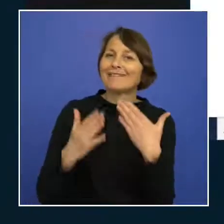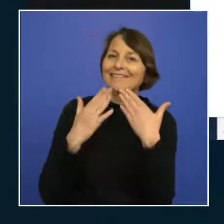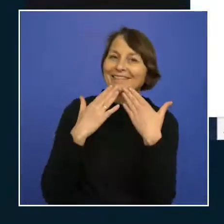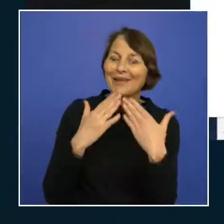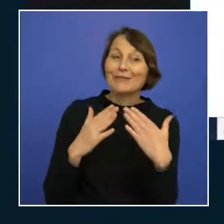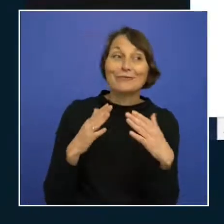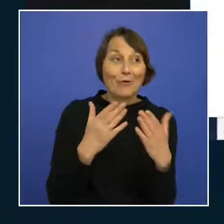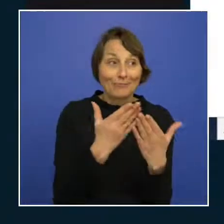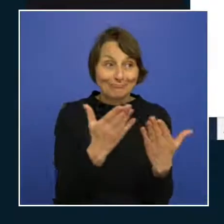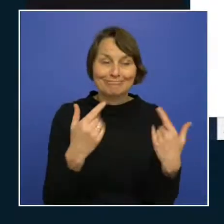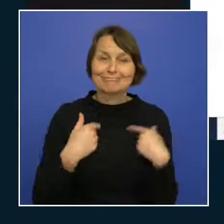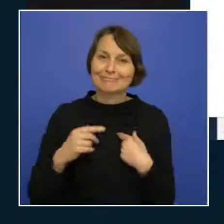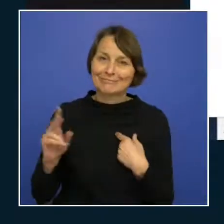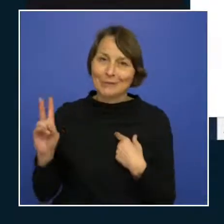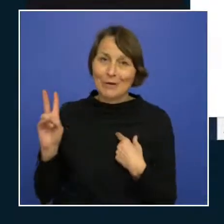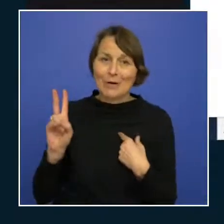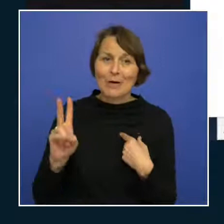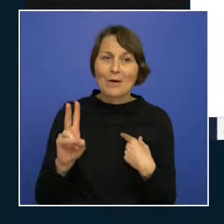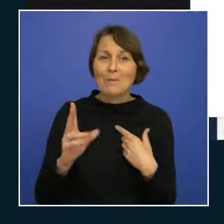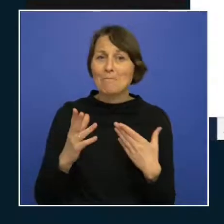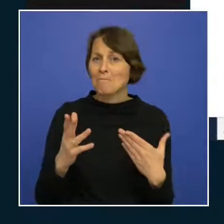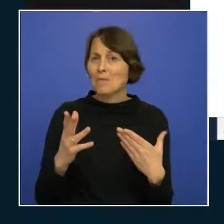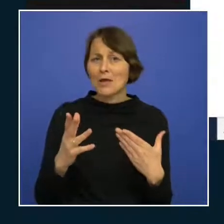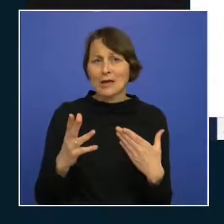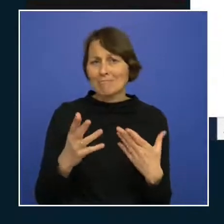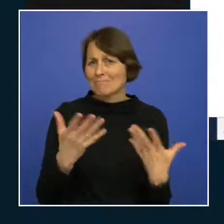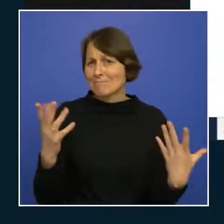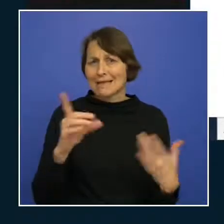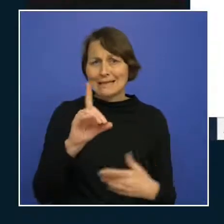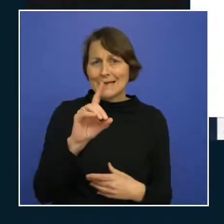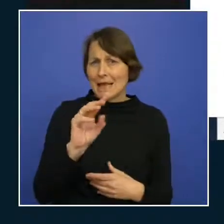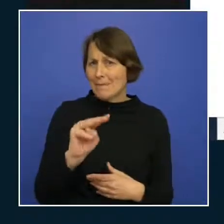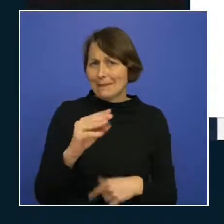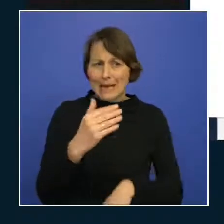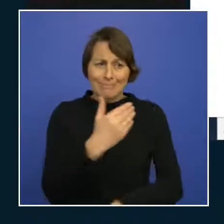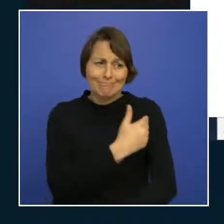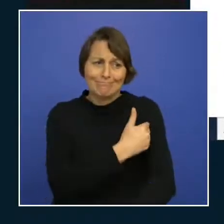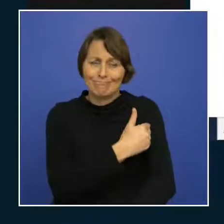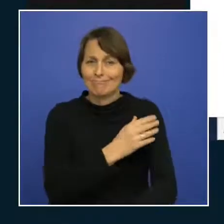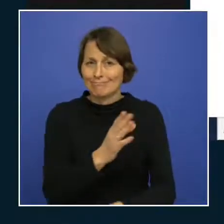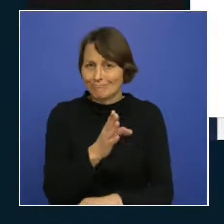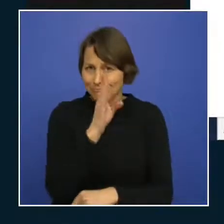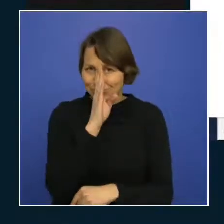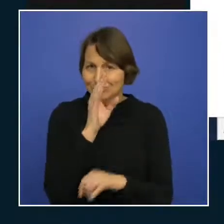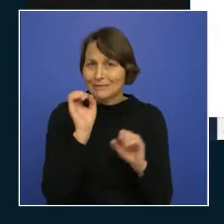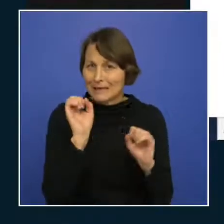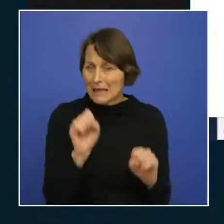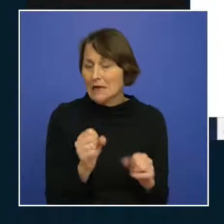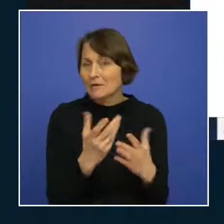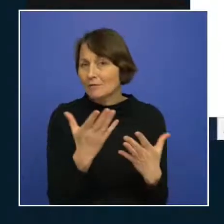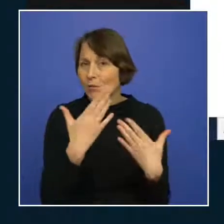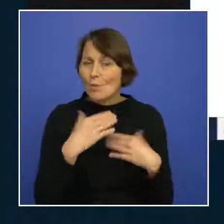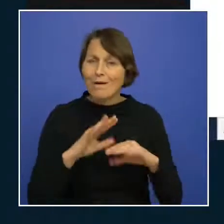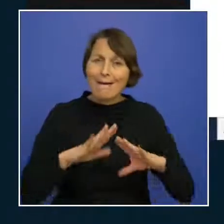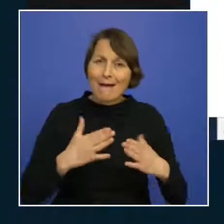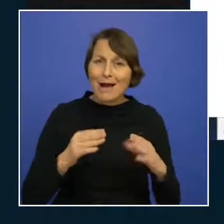for having us. My DMs are open. We can always talk more about, if you want to deploy your applications to Azure or generally making any decisions about